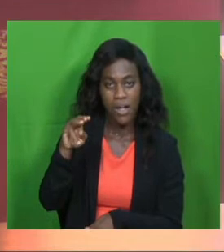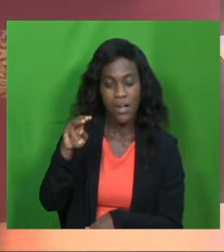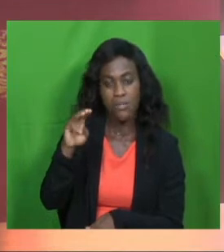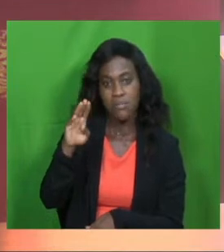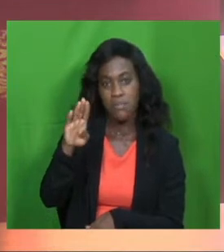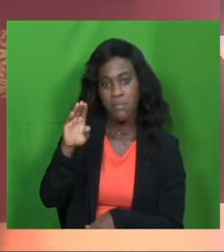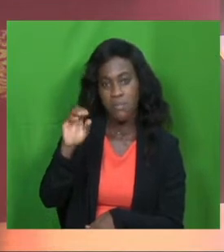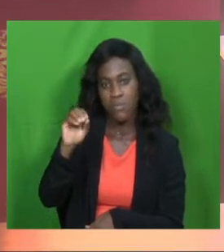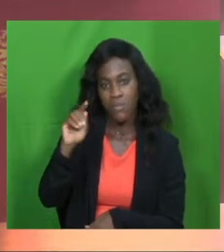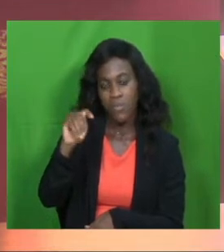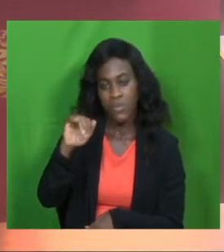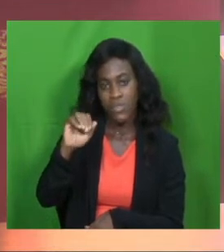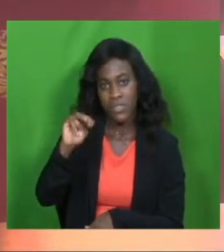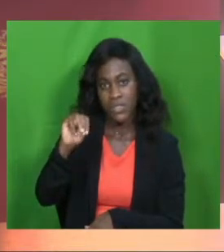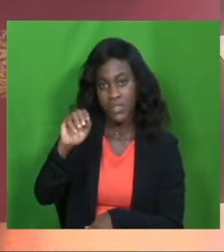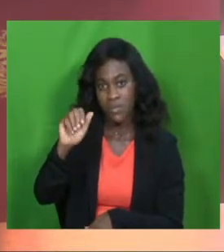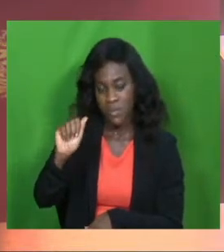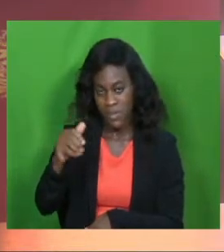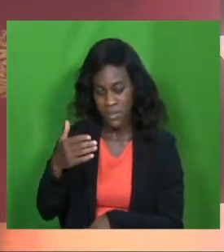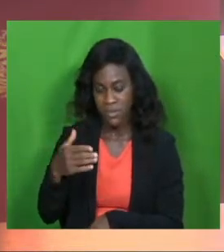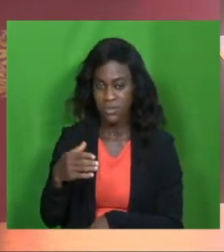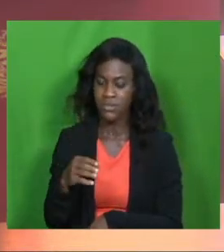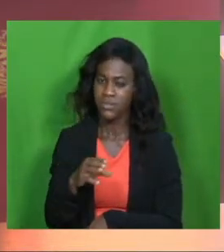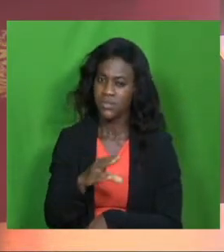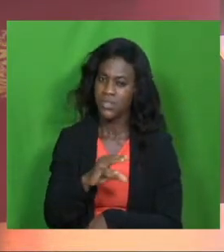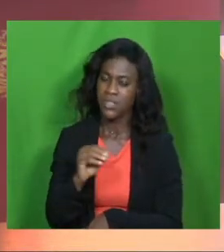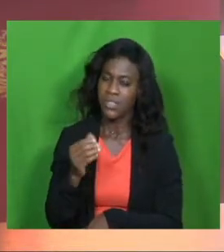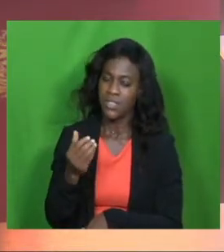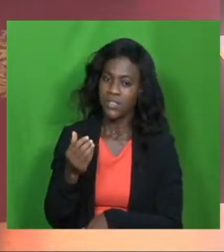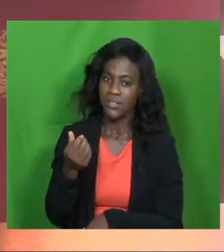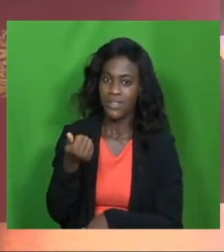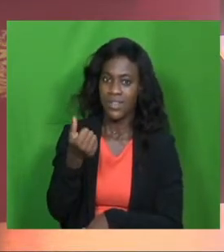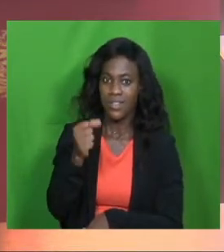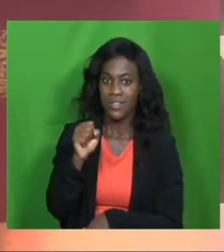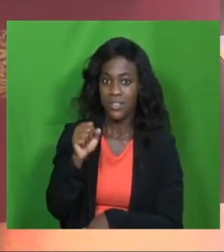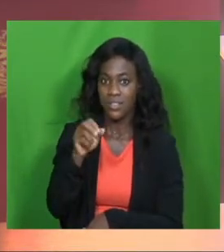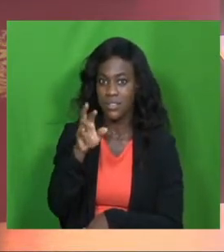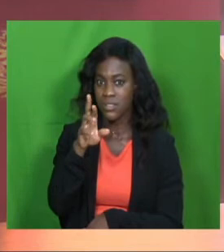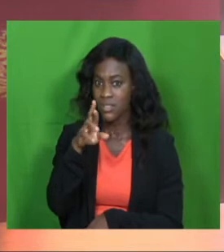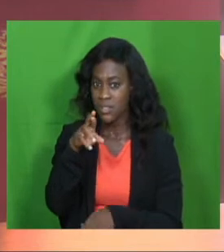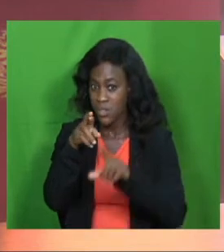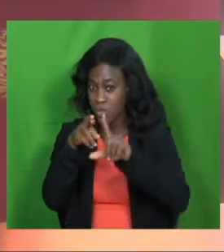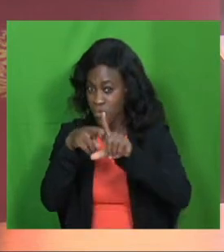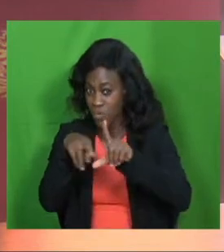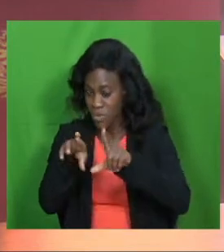in Mamponten in the Kwabri East in Ashanti region. The